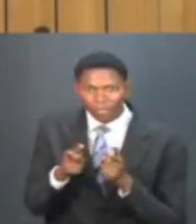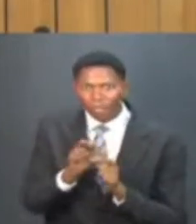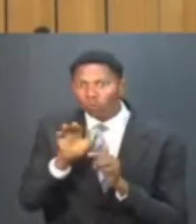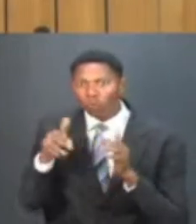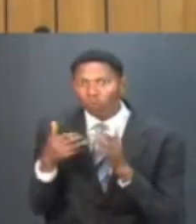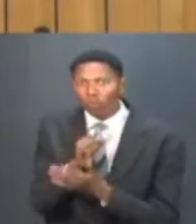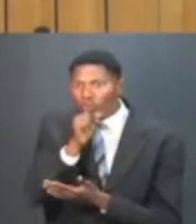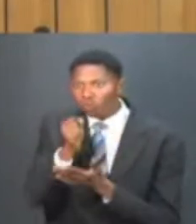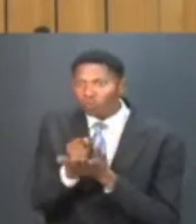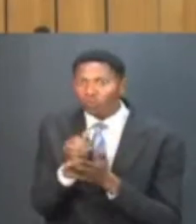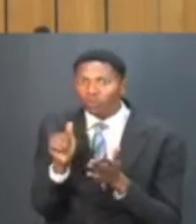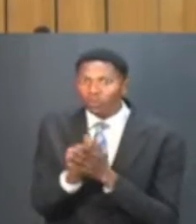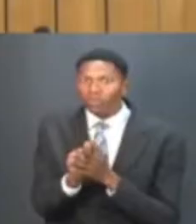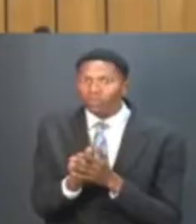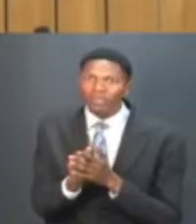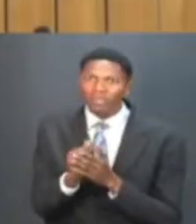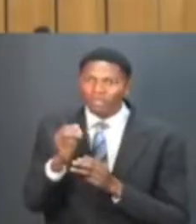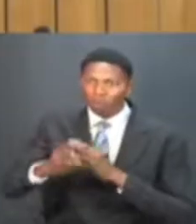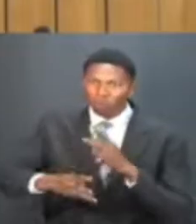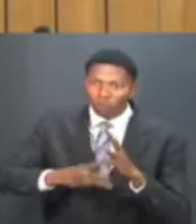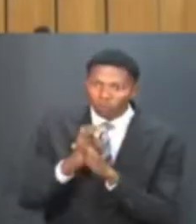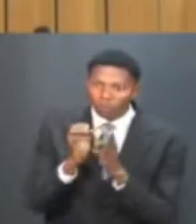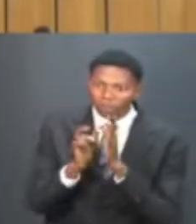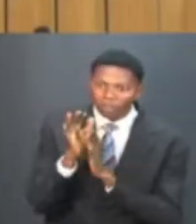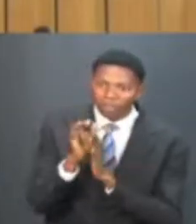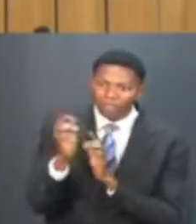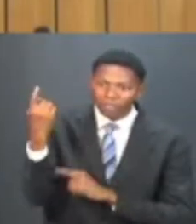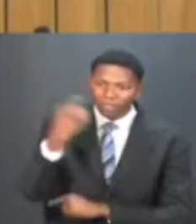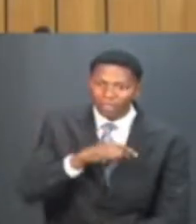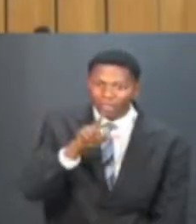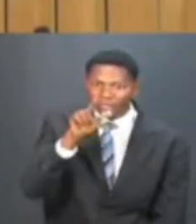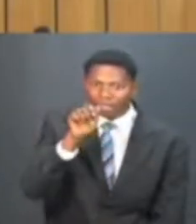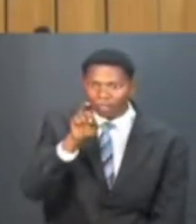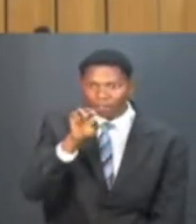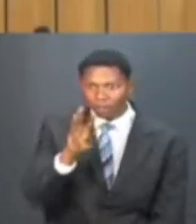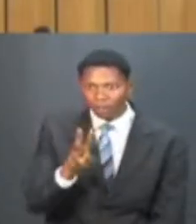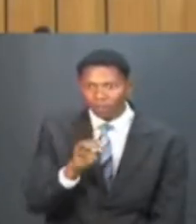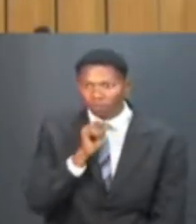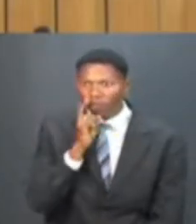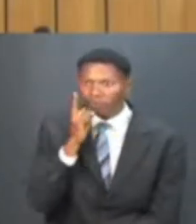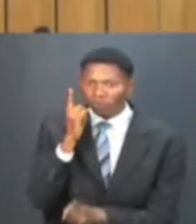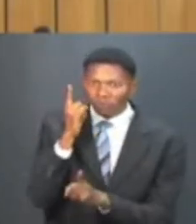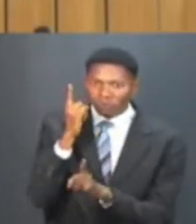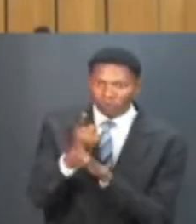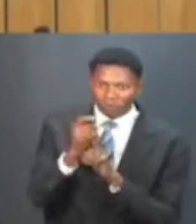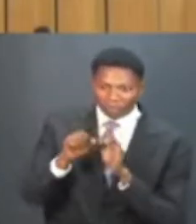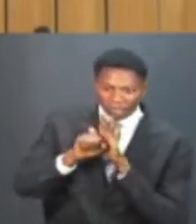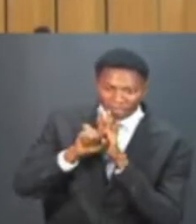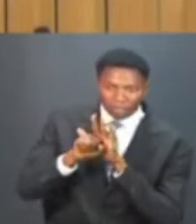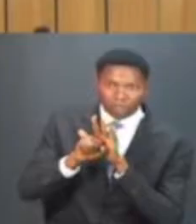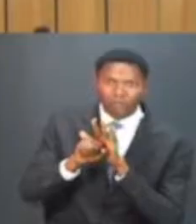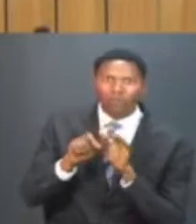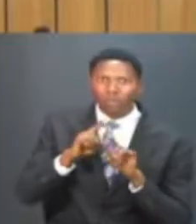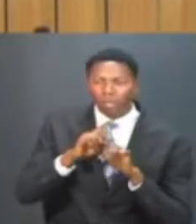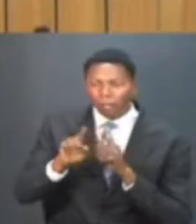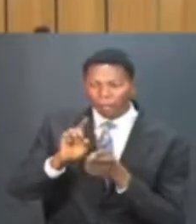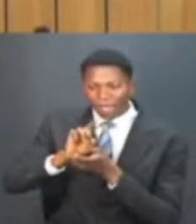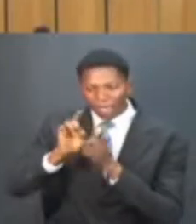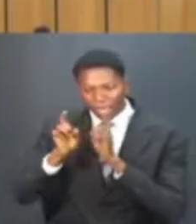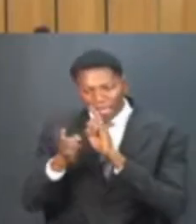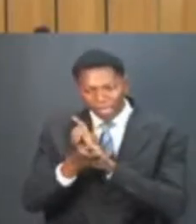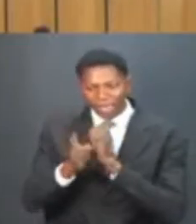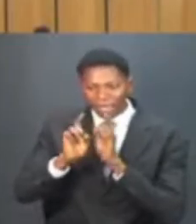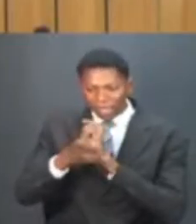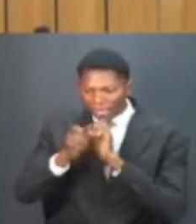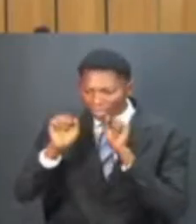ensure that the message of World Cancer Day 2026 is not just symbolic, but transformative